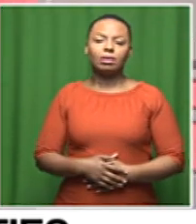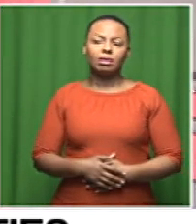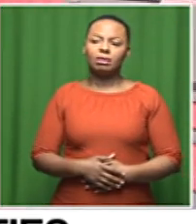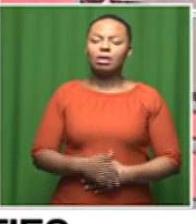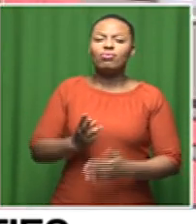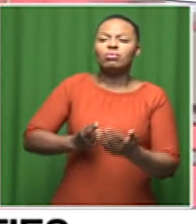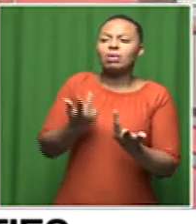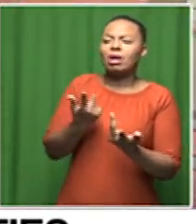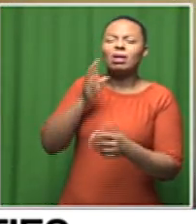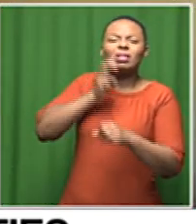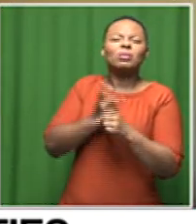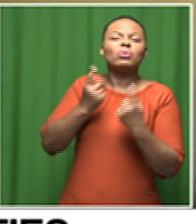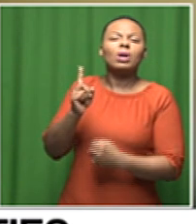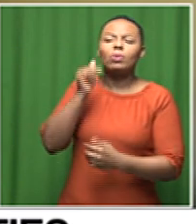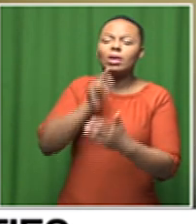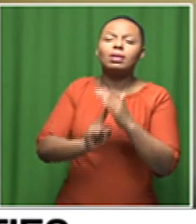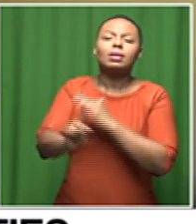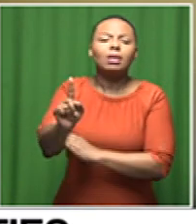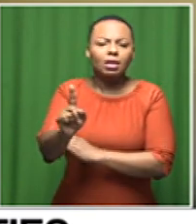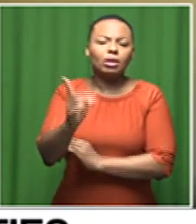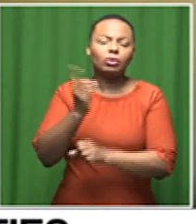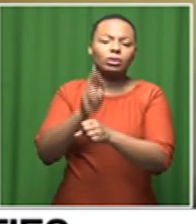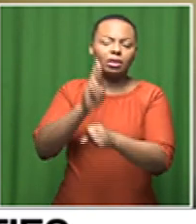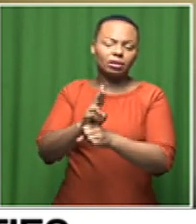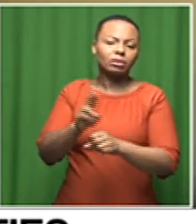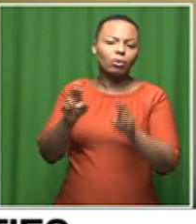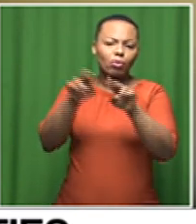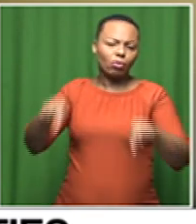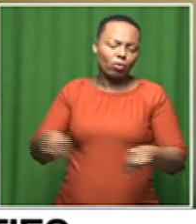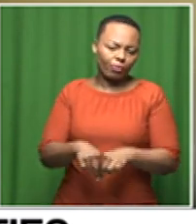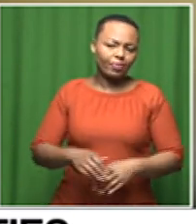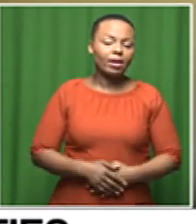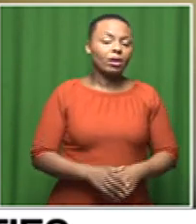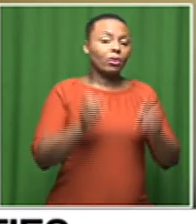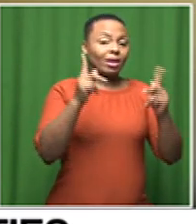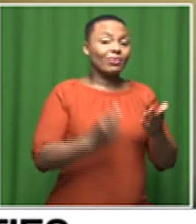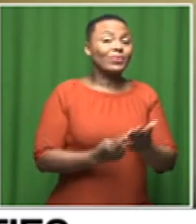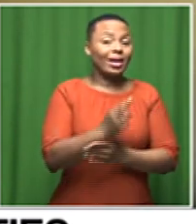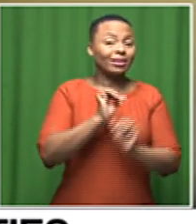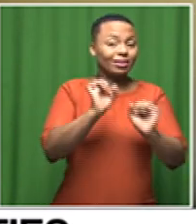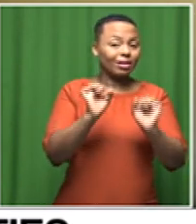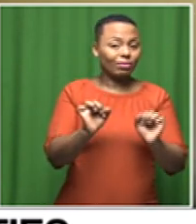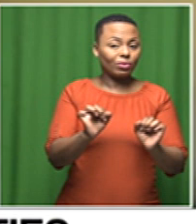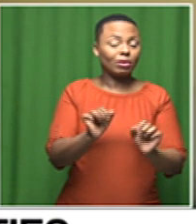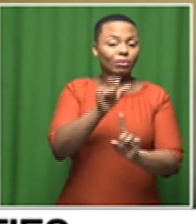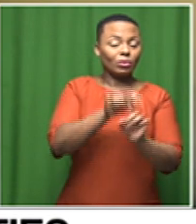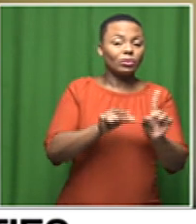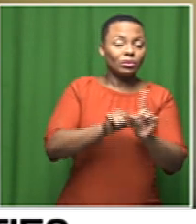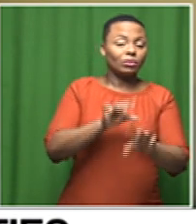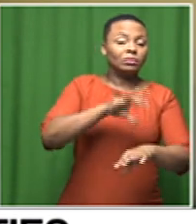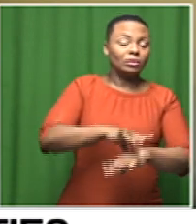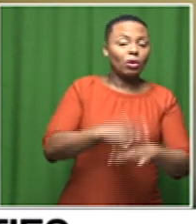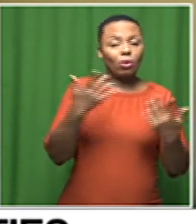Okay, so I think just on a general level of principles in terms of what their rights are, they have the right to a